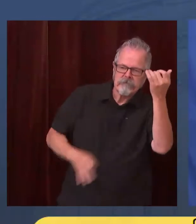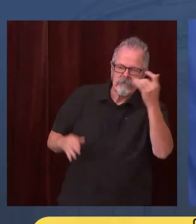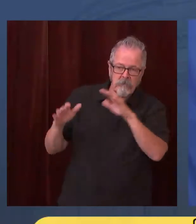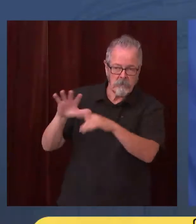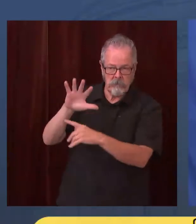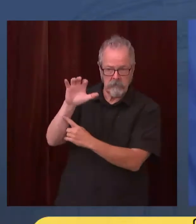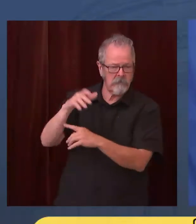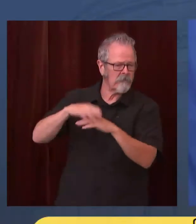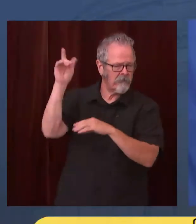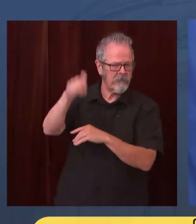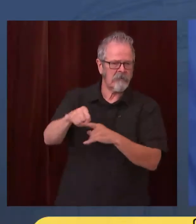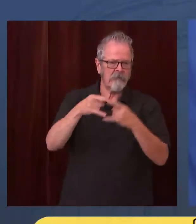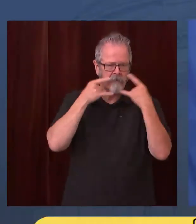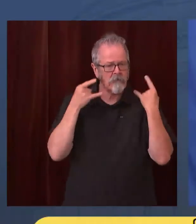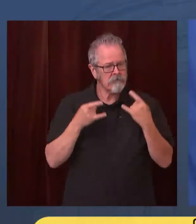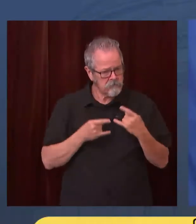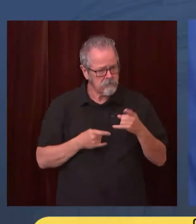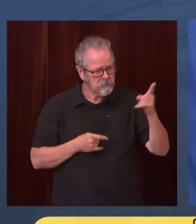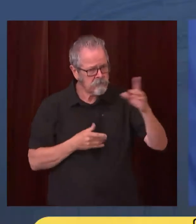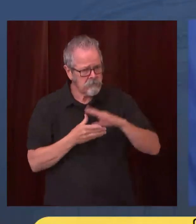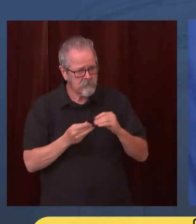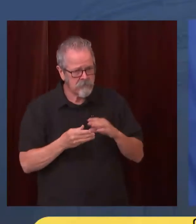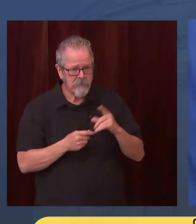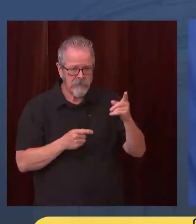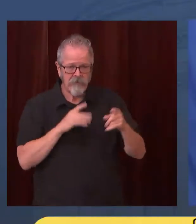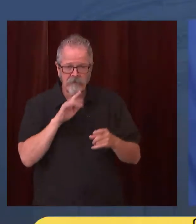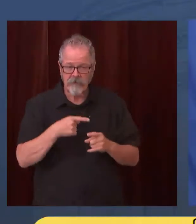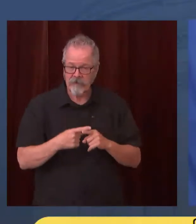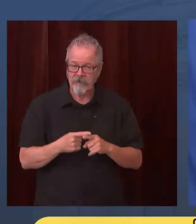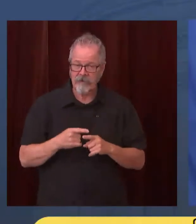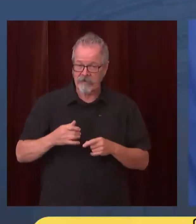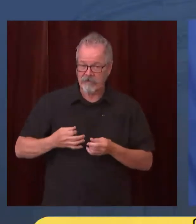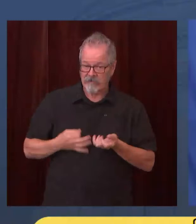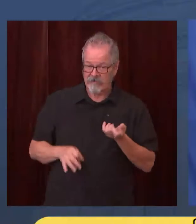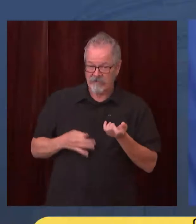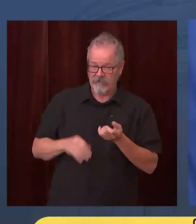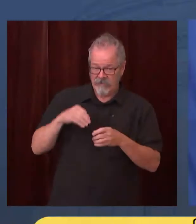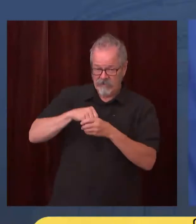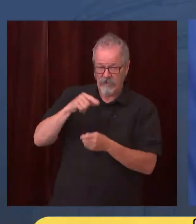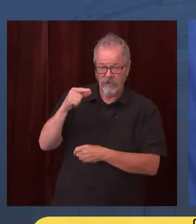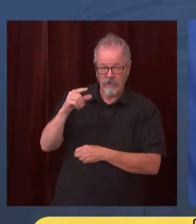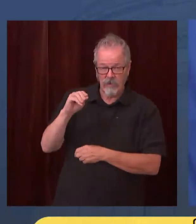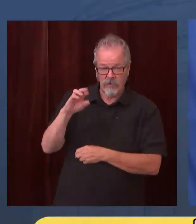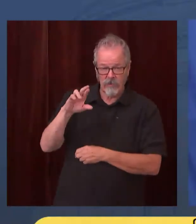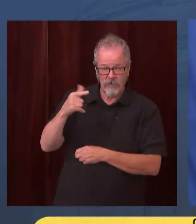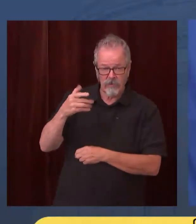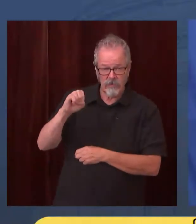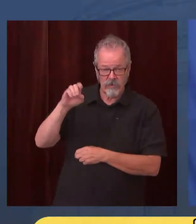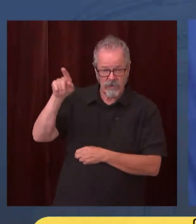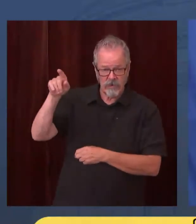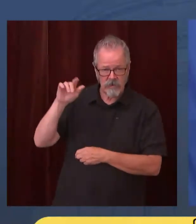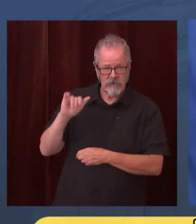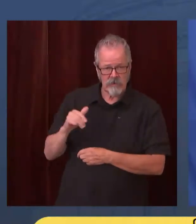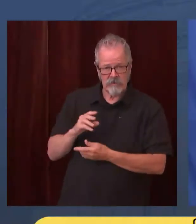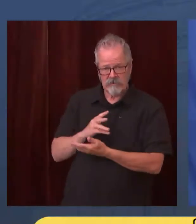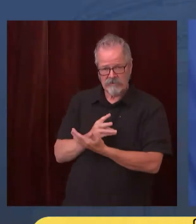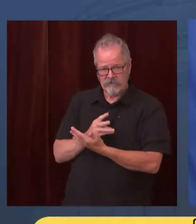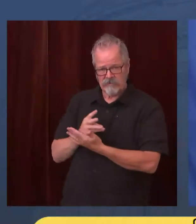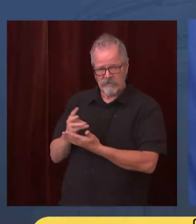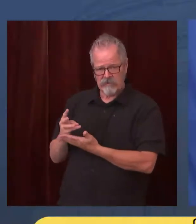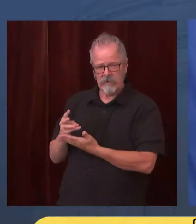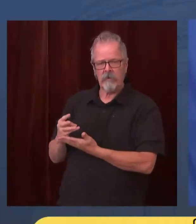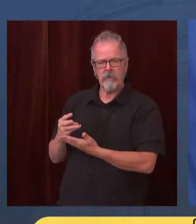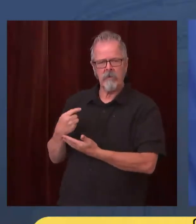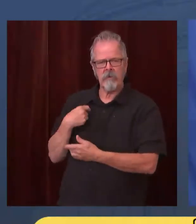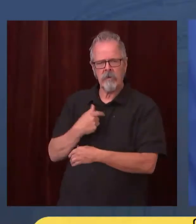also going to mention in the last 6 weeks, we've had 5 outdoor events that have become super spreader events in the state of